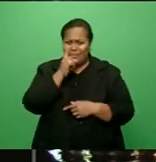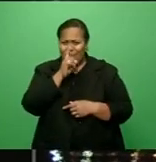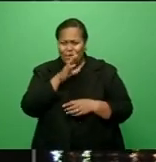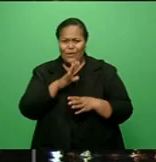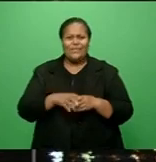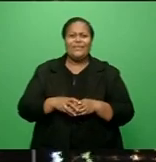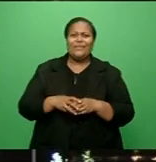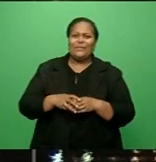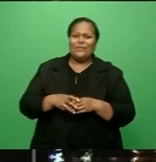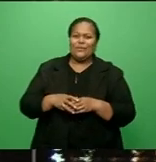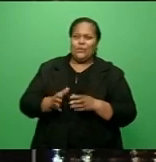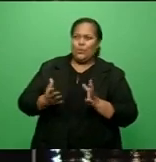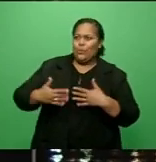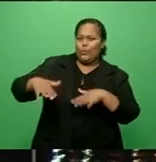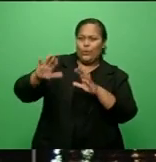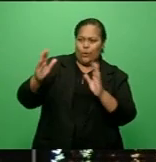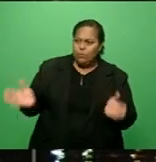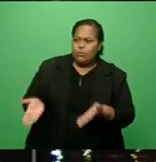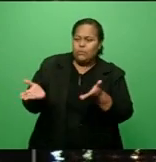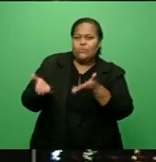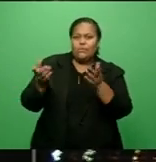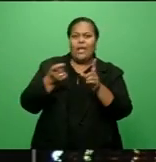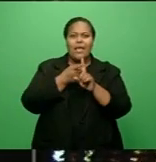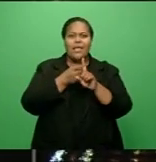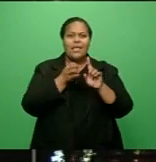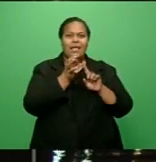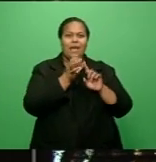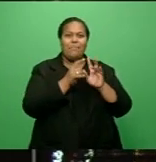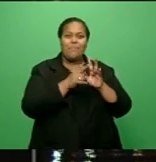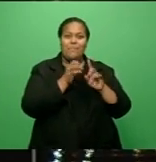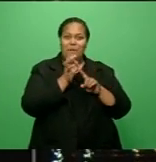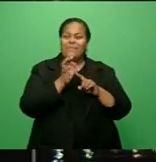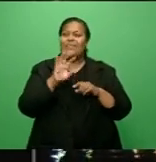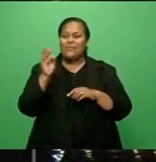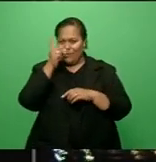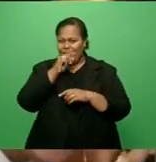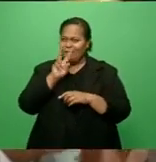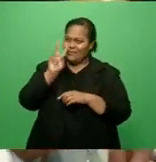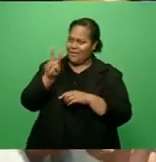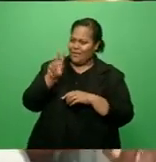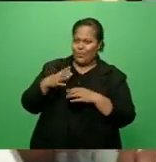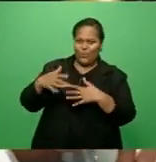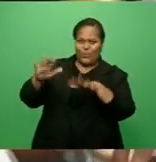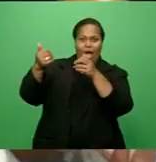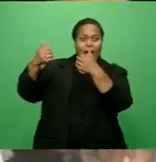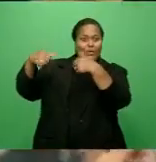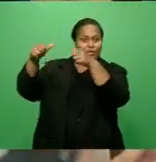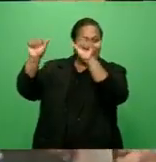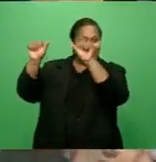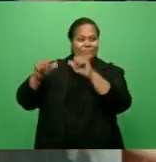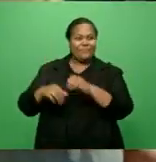establishment of K-pop to ensure they'd get to see their idols on the big screen.